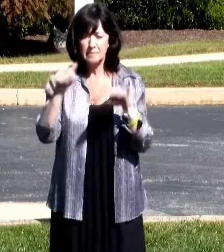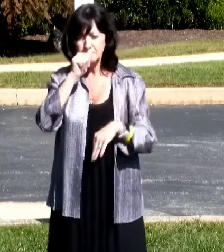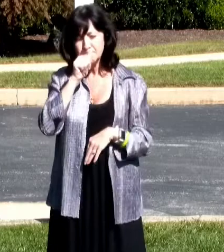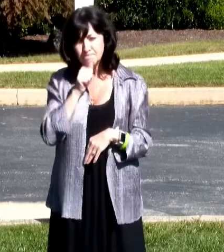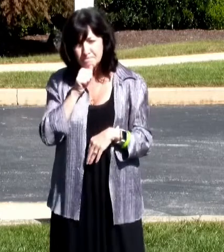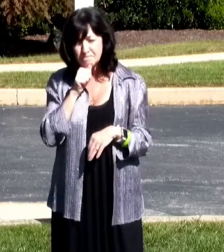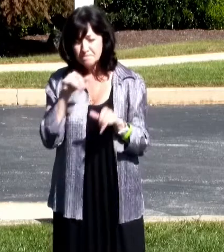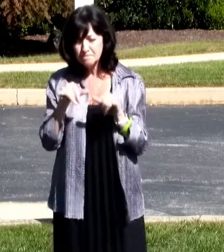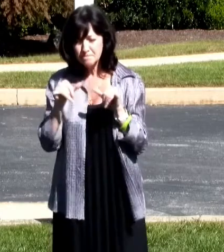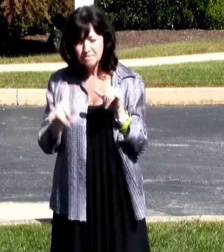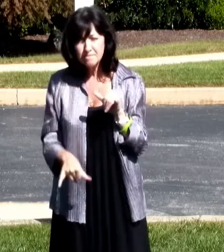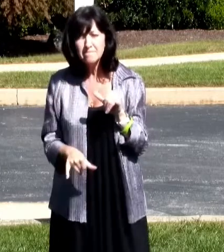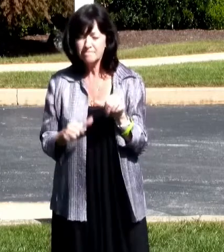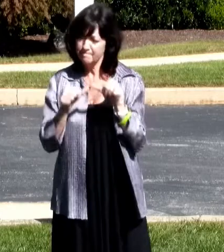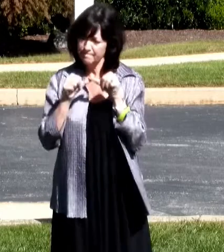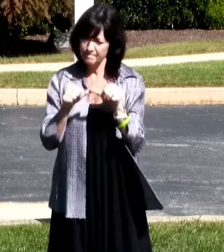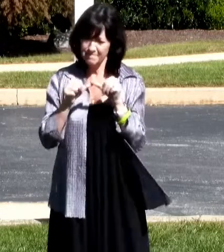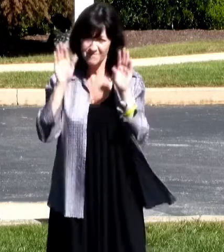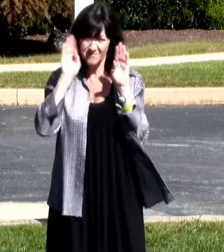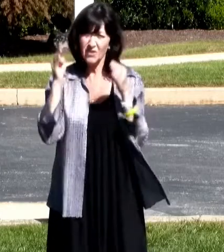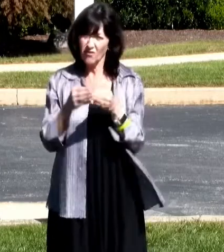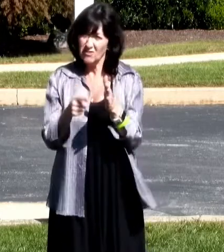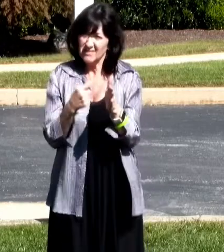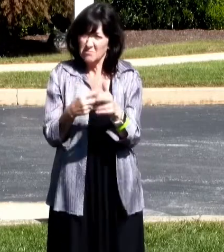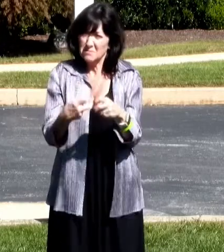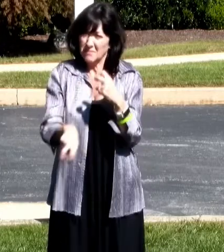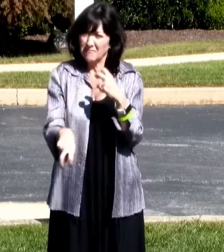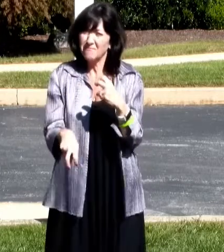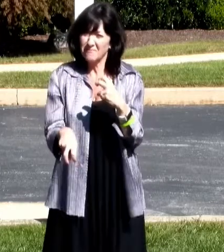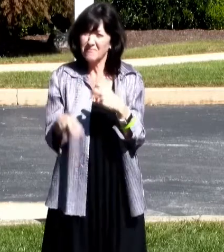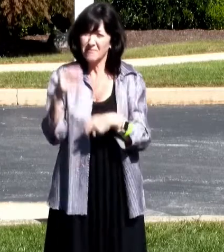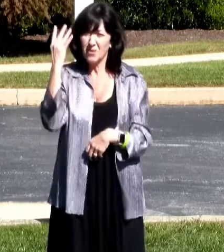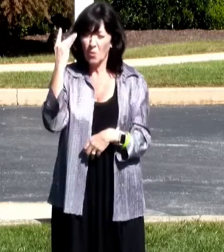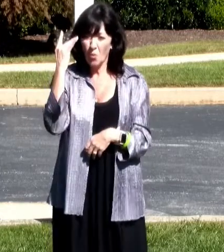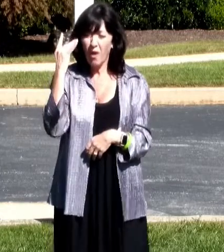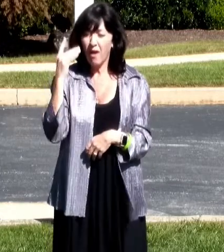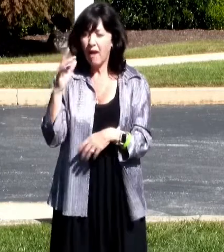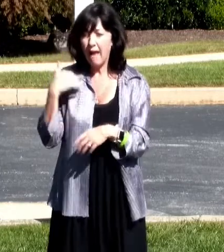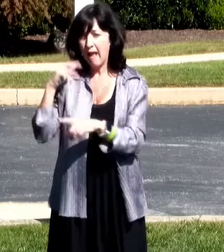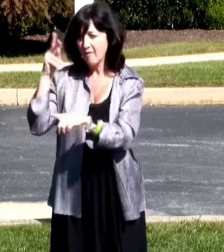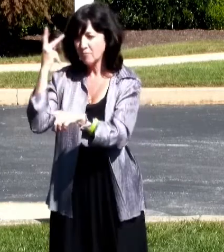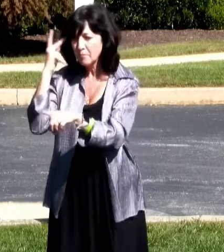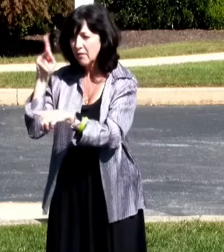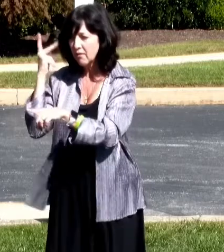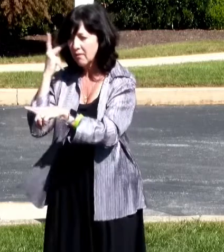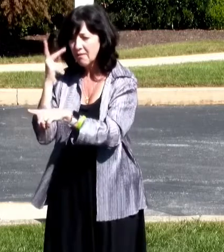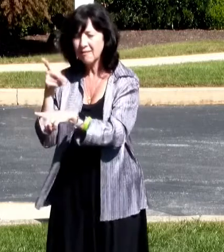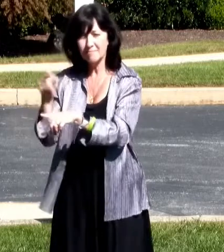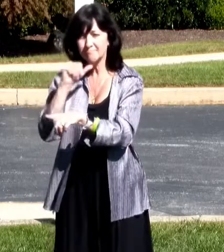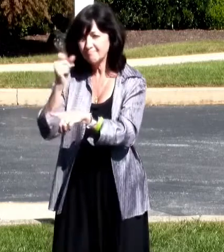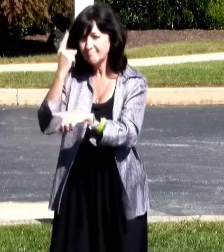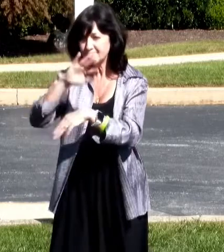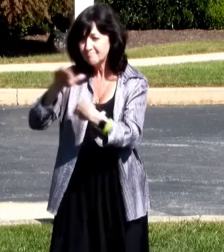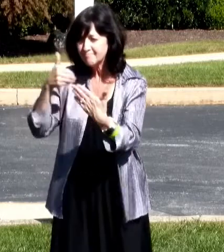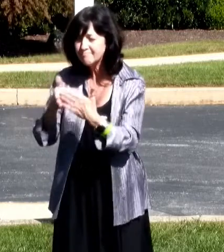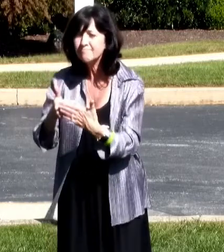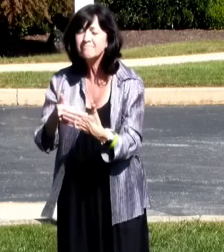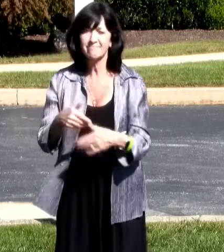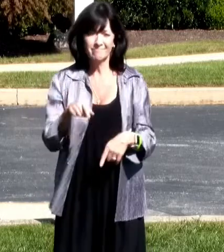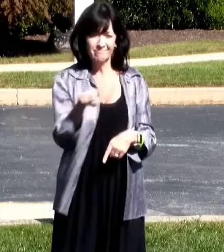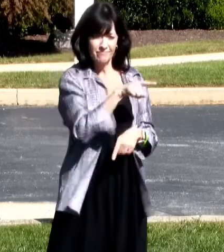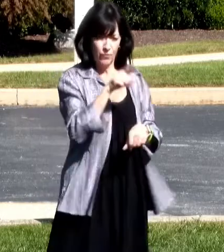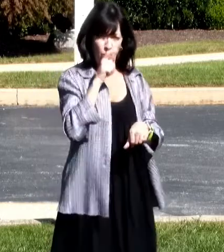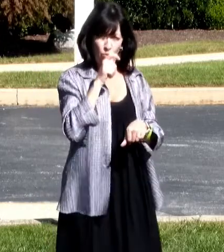that we stayed focused, and it's tough sometimes dealing with legislators and elected officials and the stakeholders here.